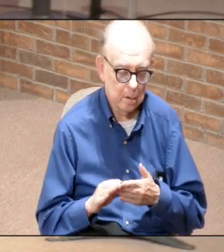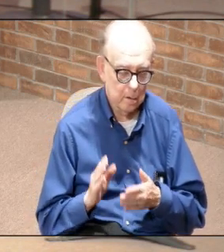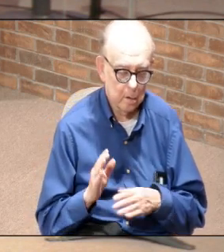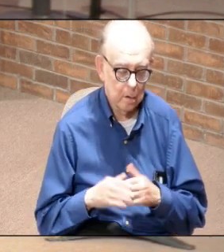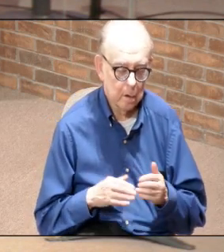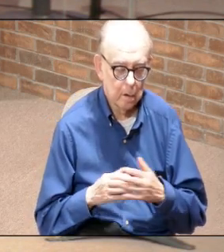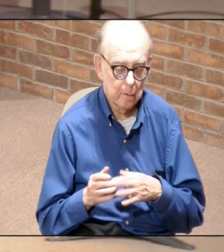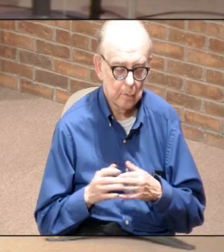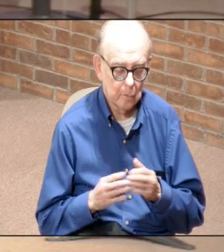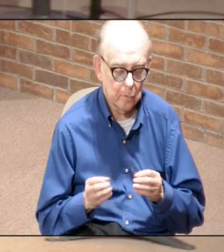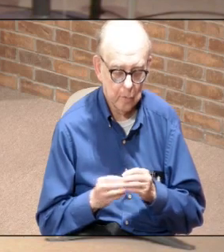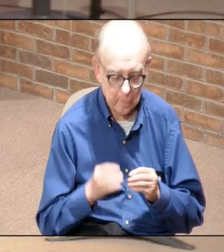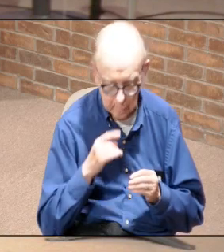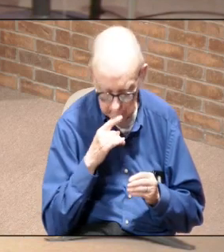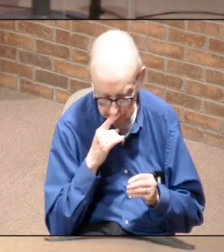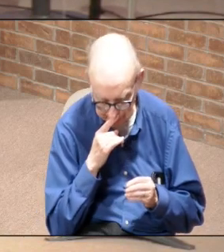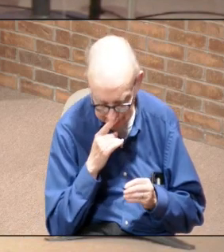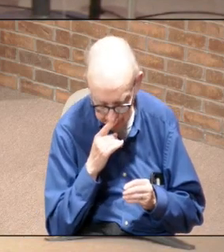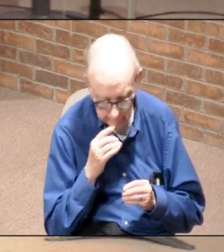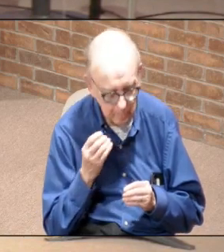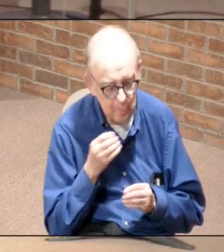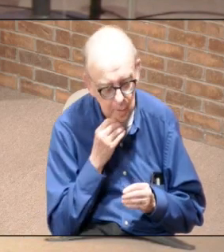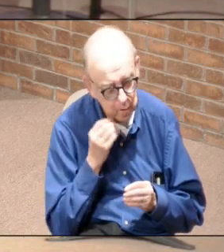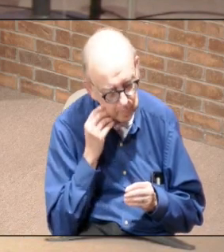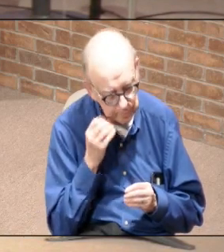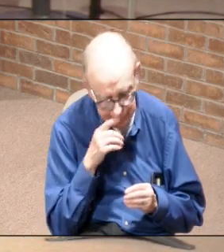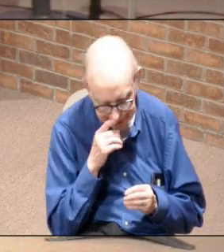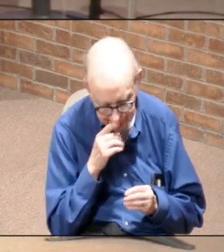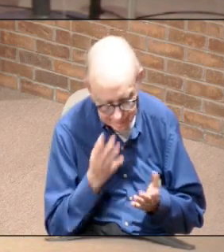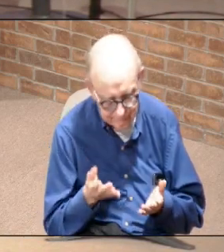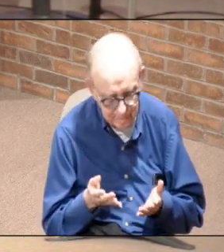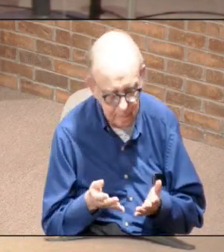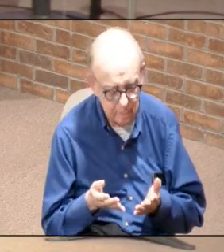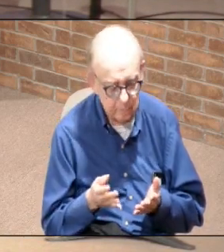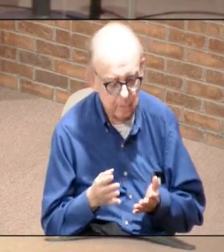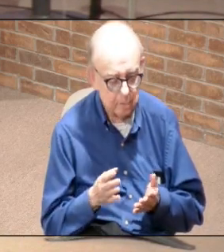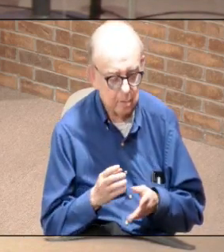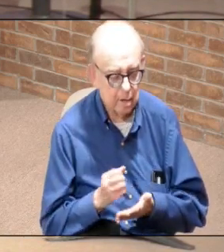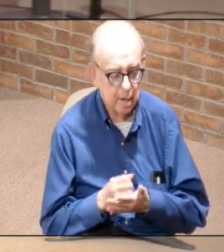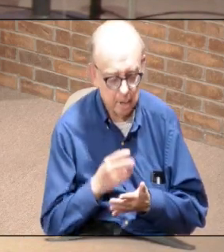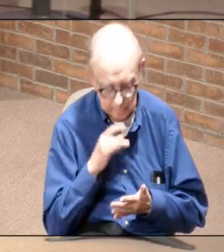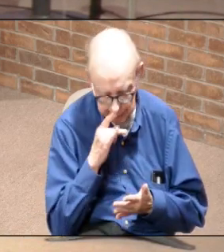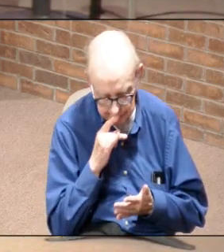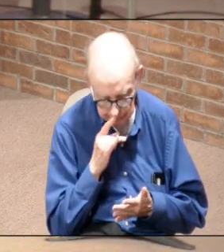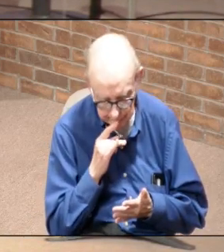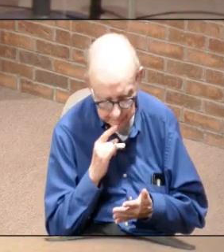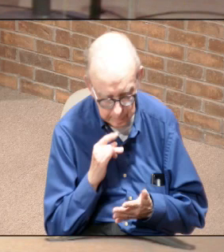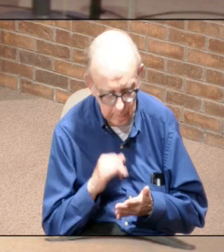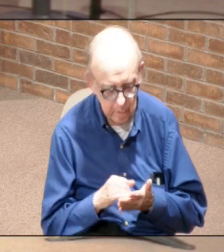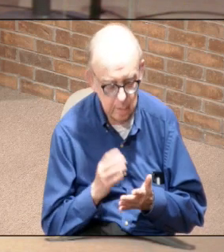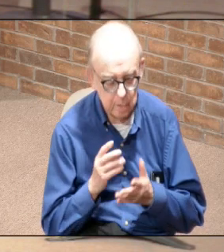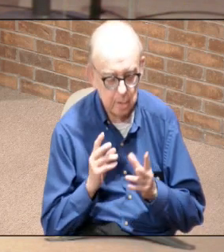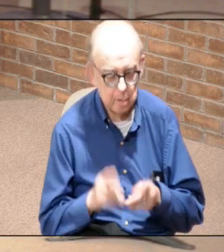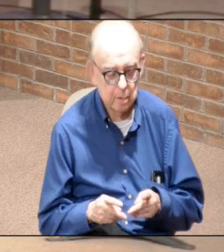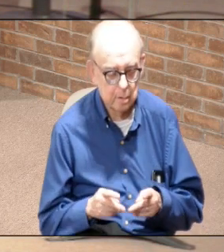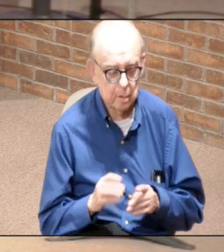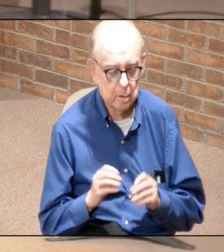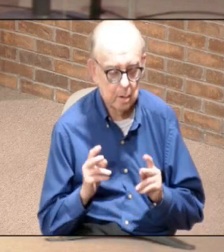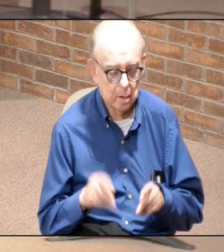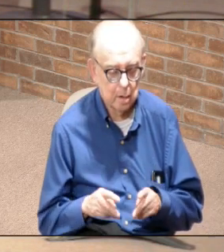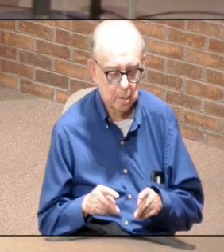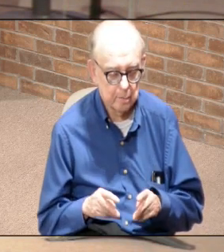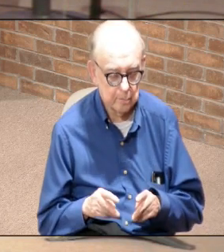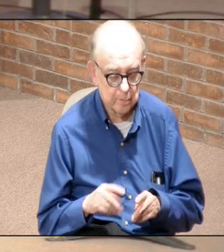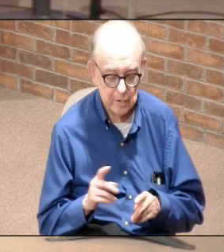for more kids, bringing in other parents to help kids all along. That was someone that nobody